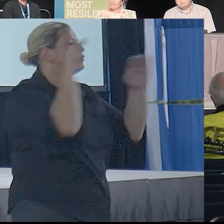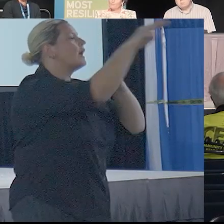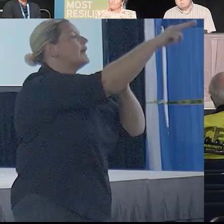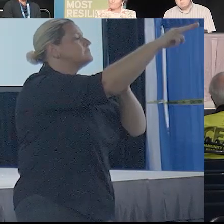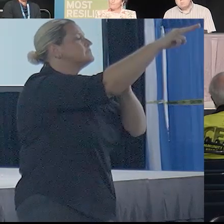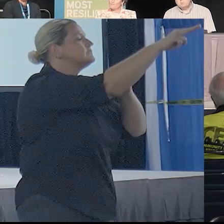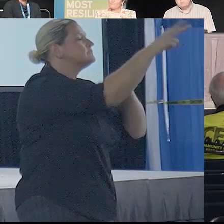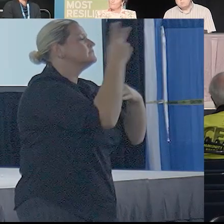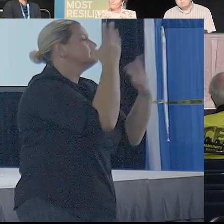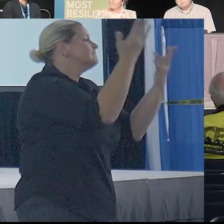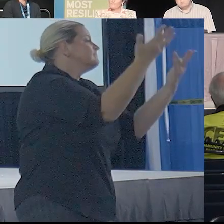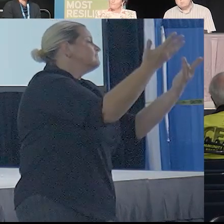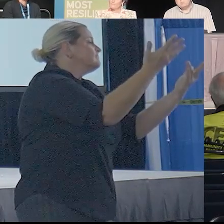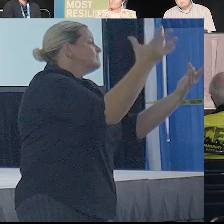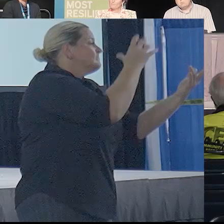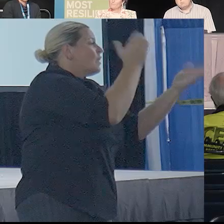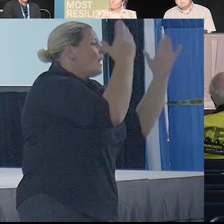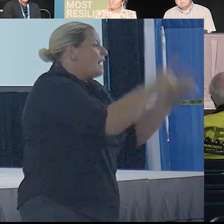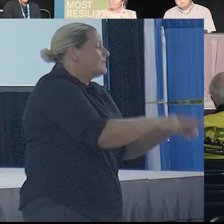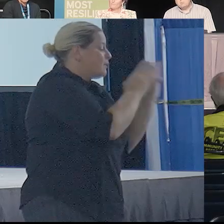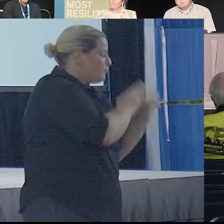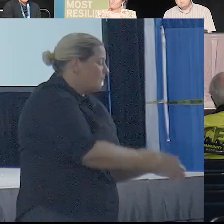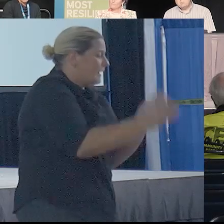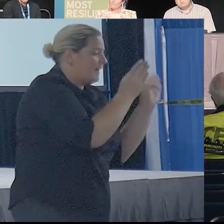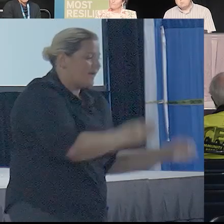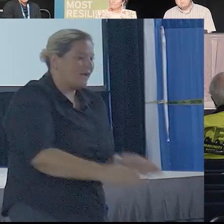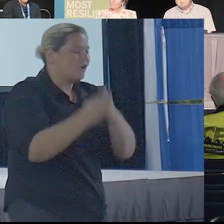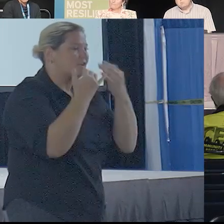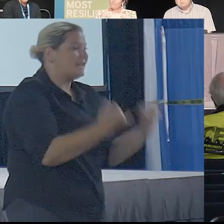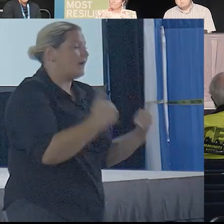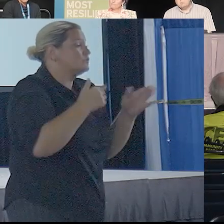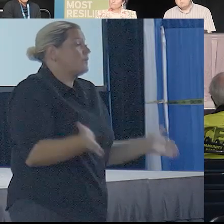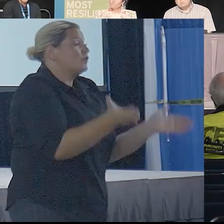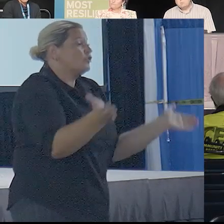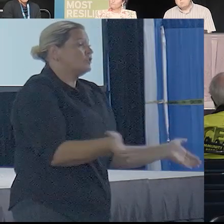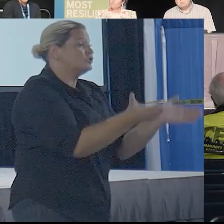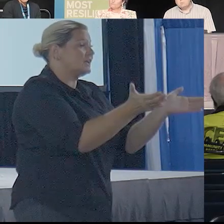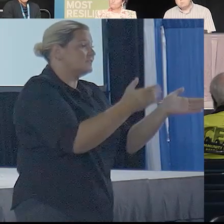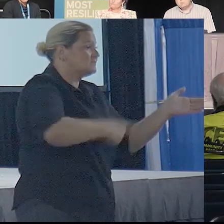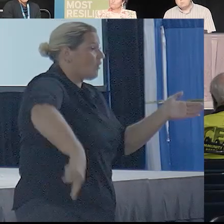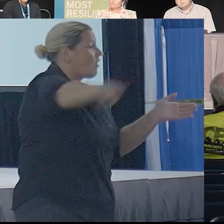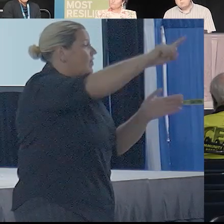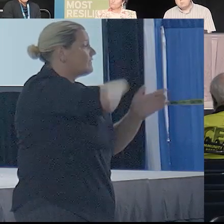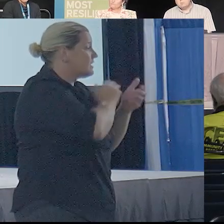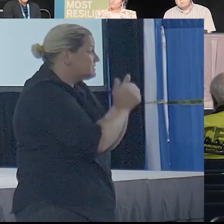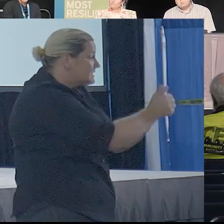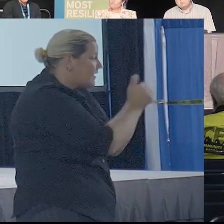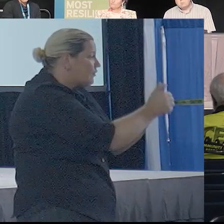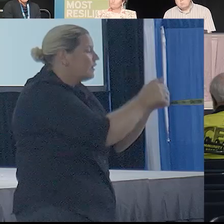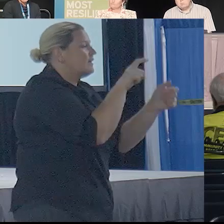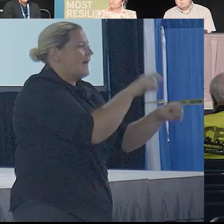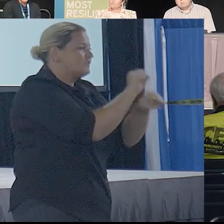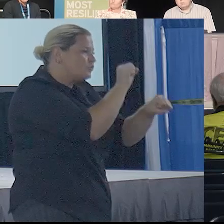but I would really encourage all of you and all of us together have to work closely with